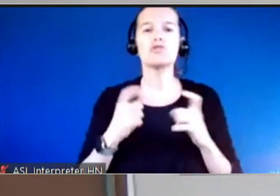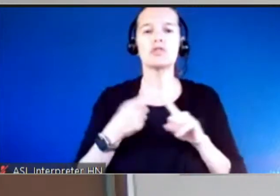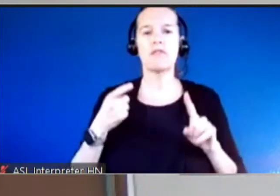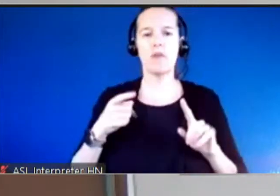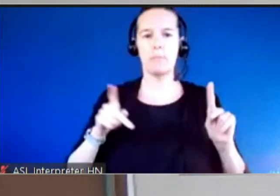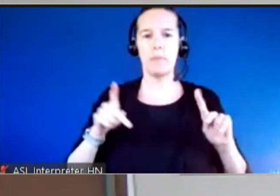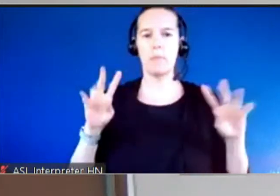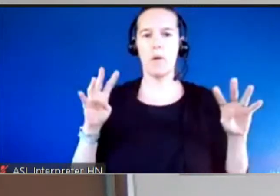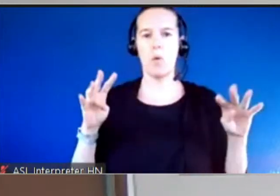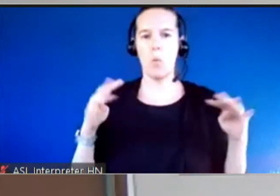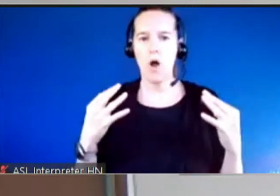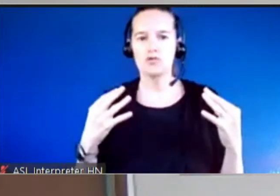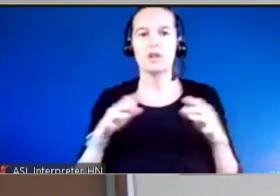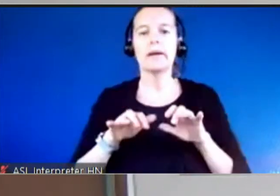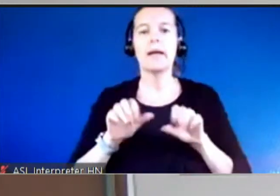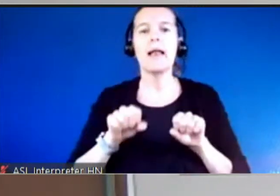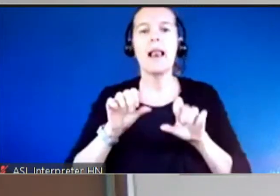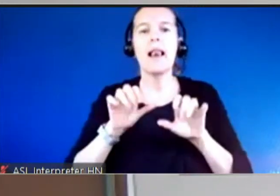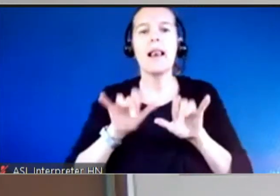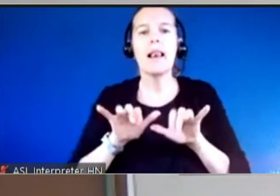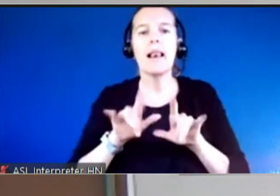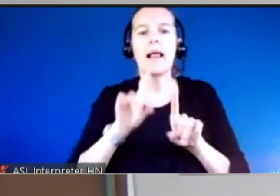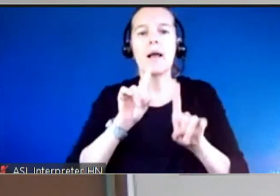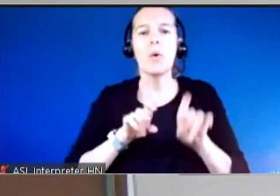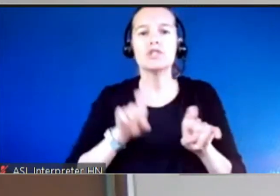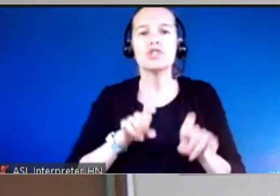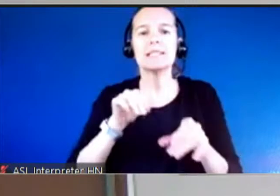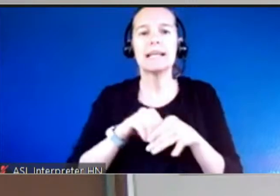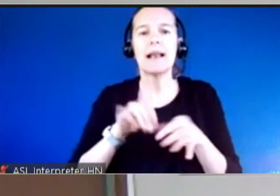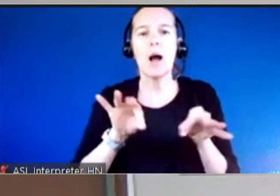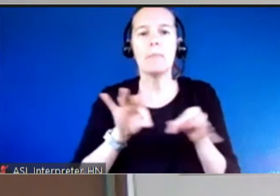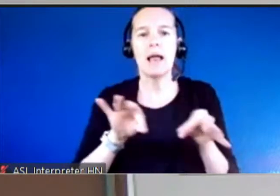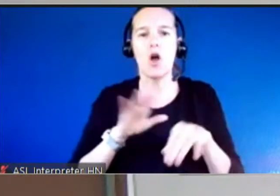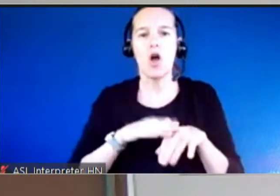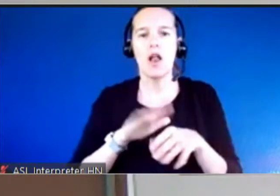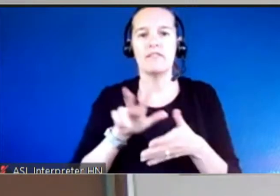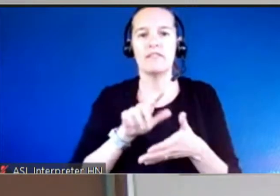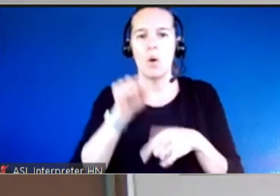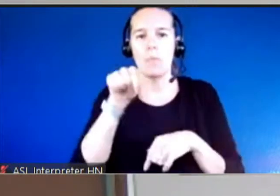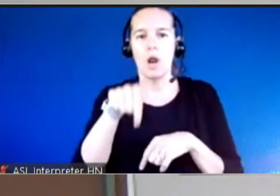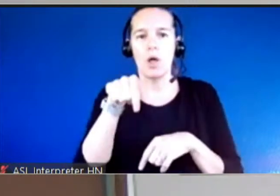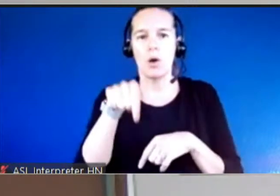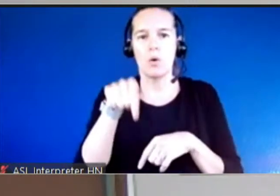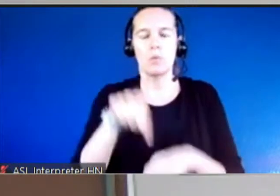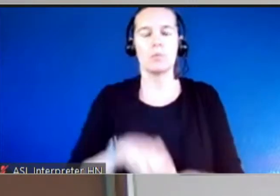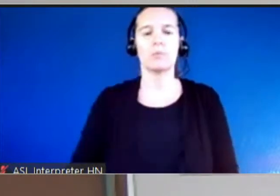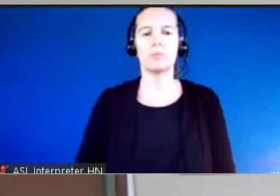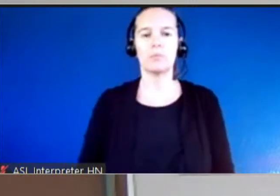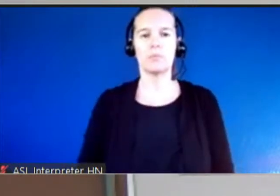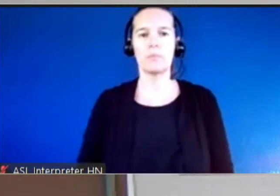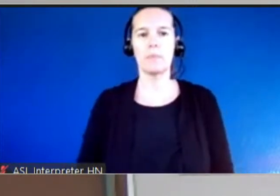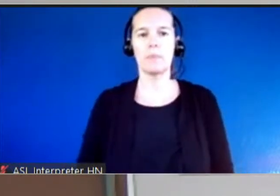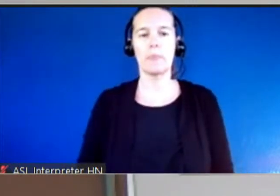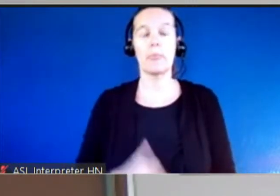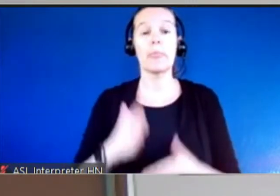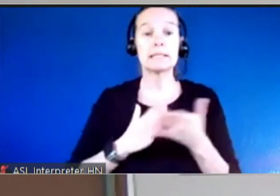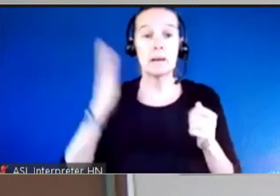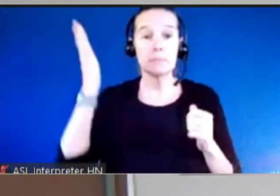have a question, please leave your question in a comment on this video below. Some of our speakers may